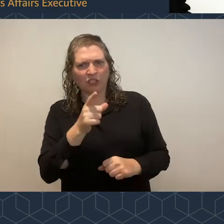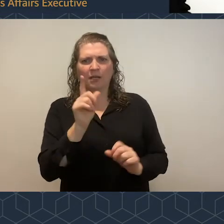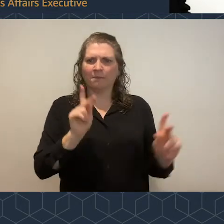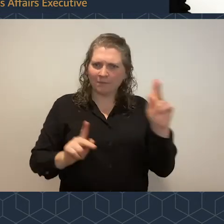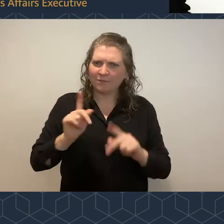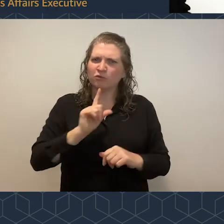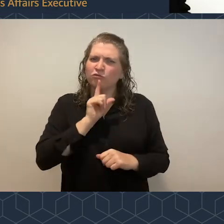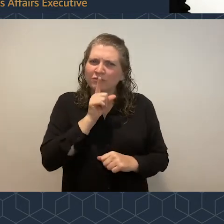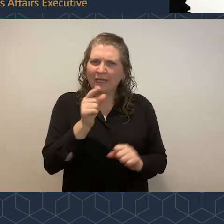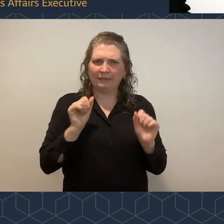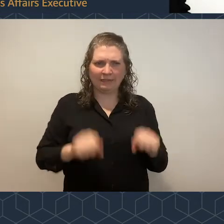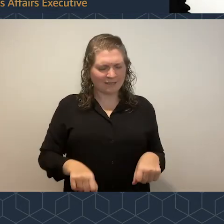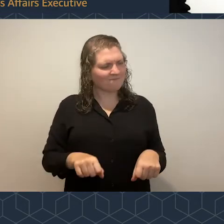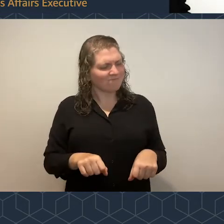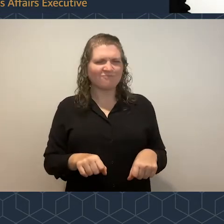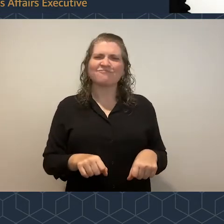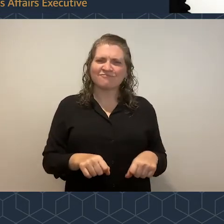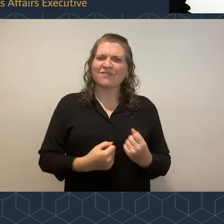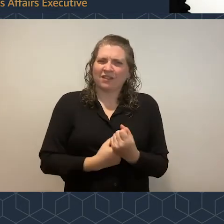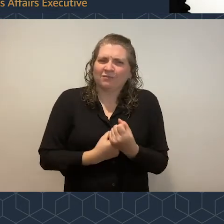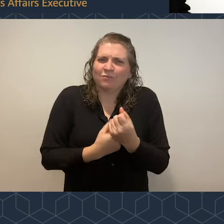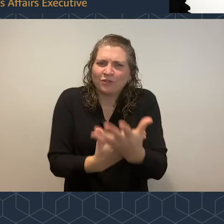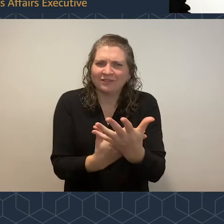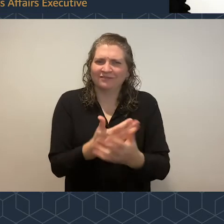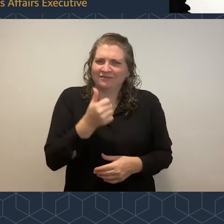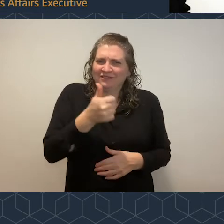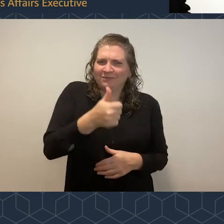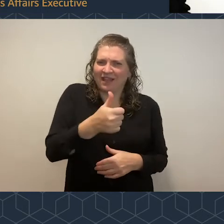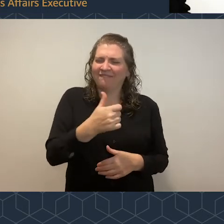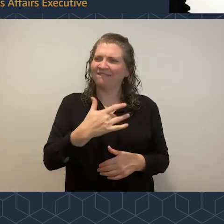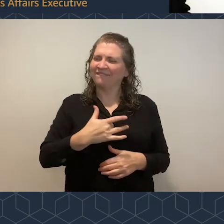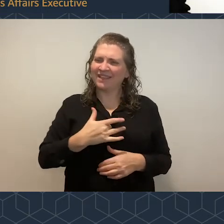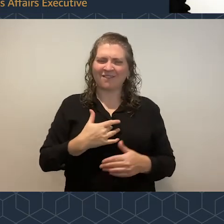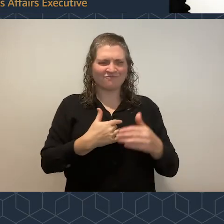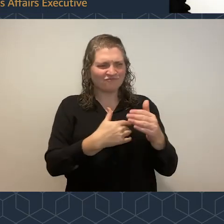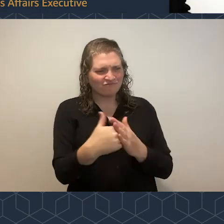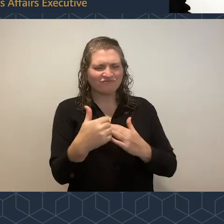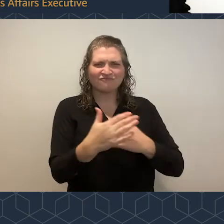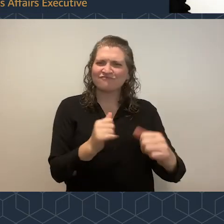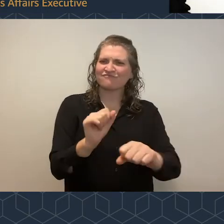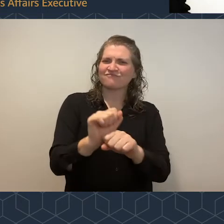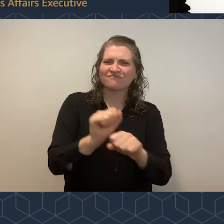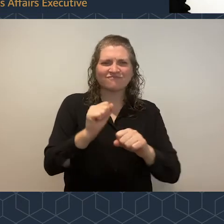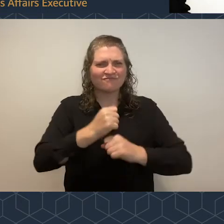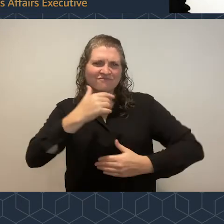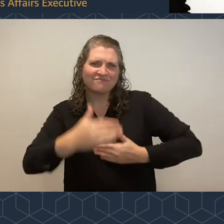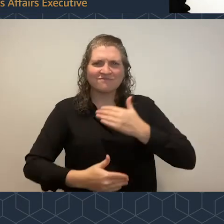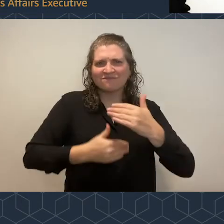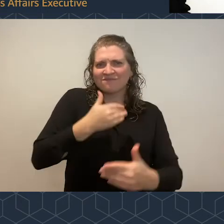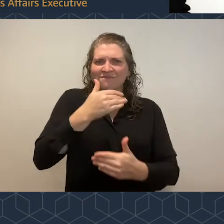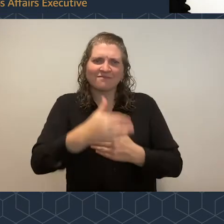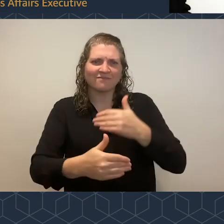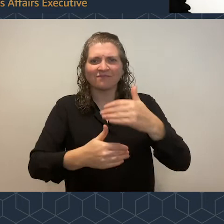can truly express themselves and tell me everything that they want to tell me about the different experiences that they've